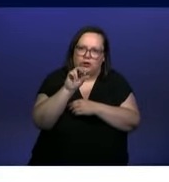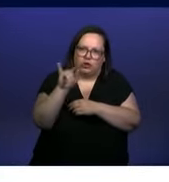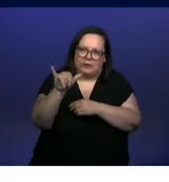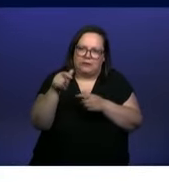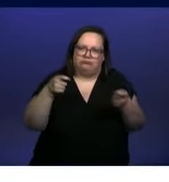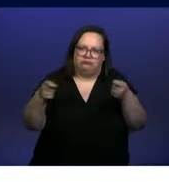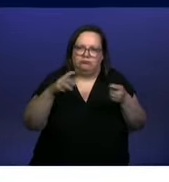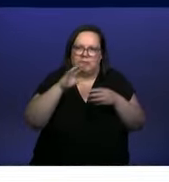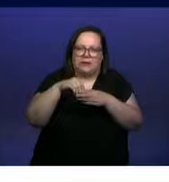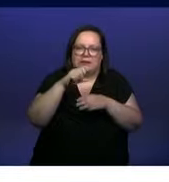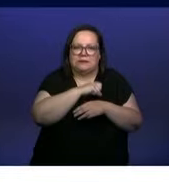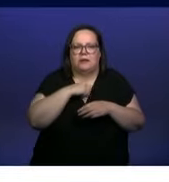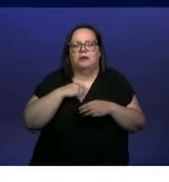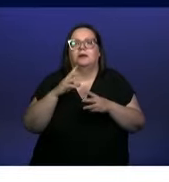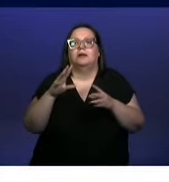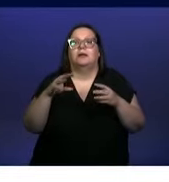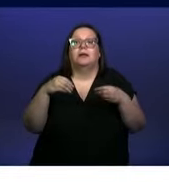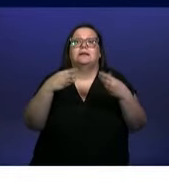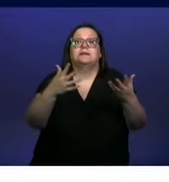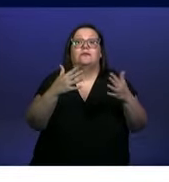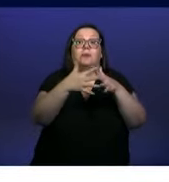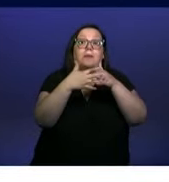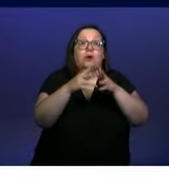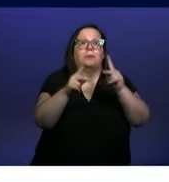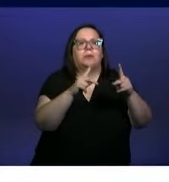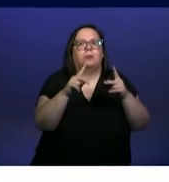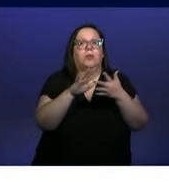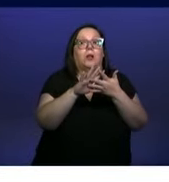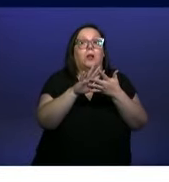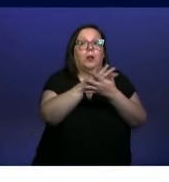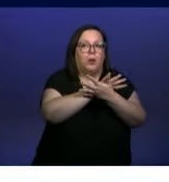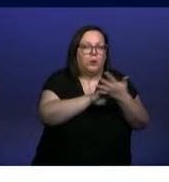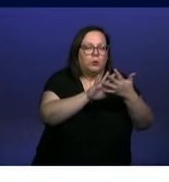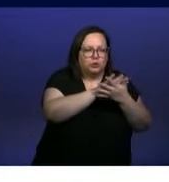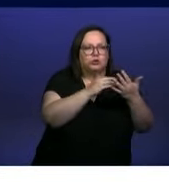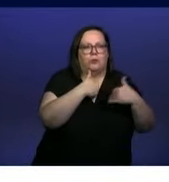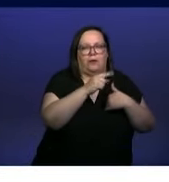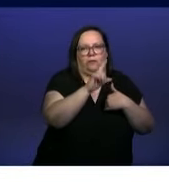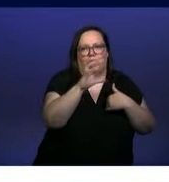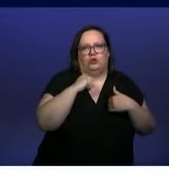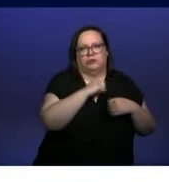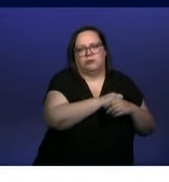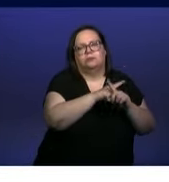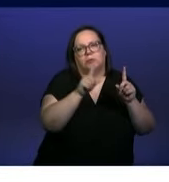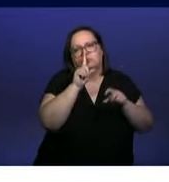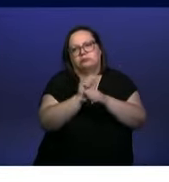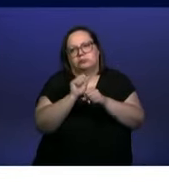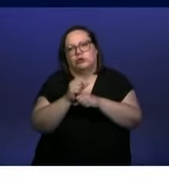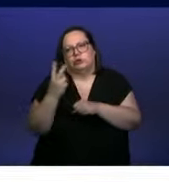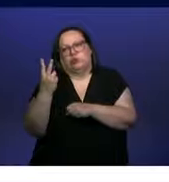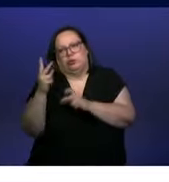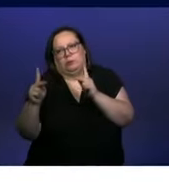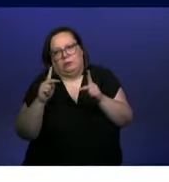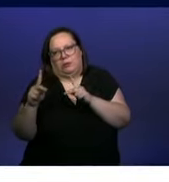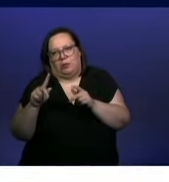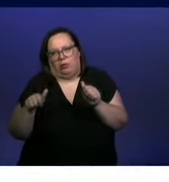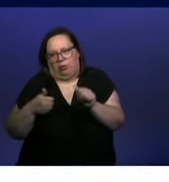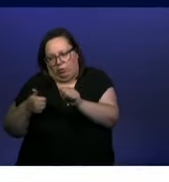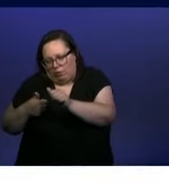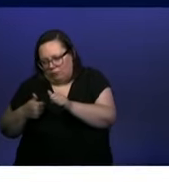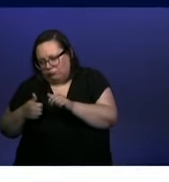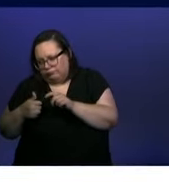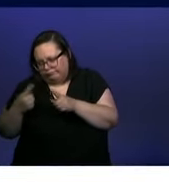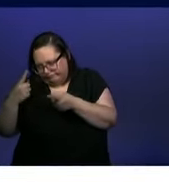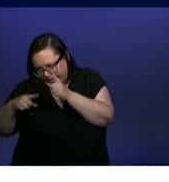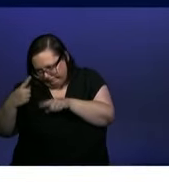American people the illusion that you have 100 senators when really it's just two people doing it in a dark room at night. It isn't right. This is something